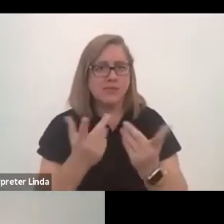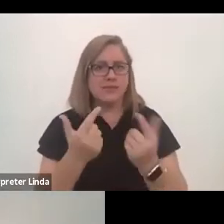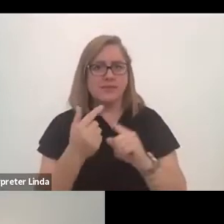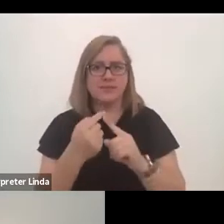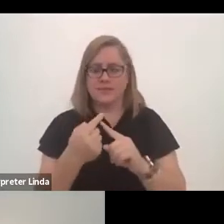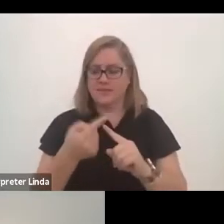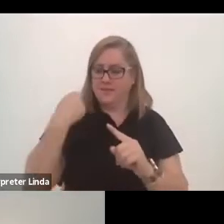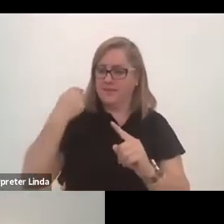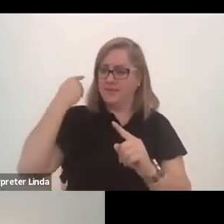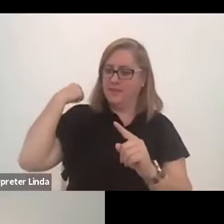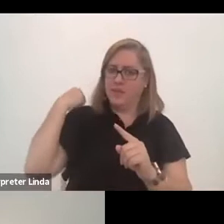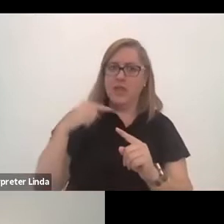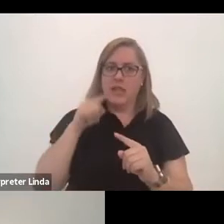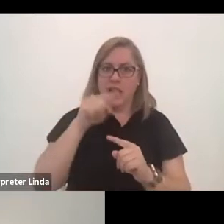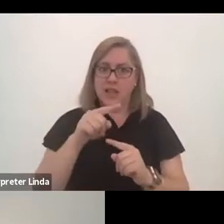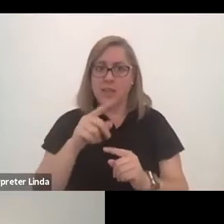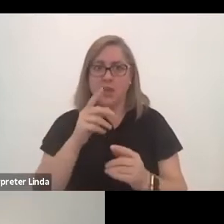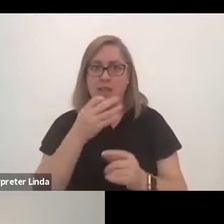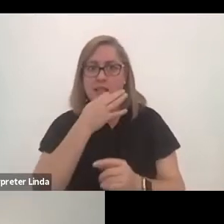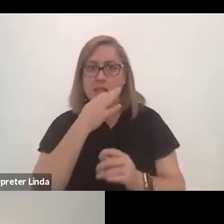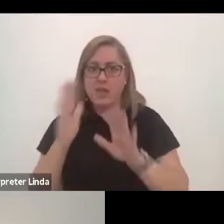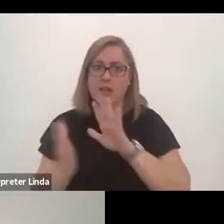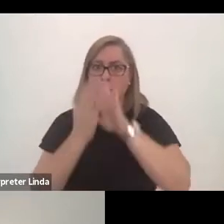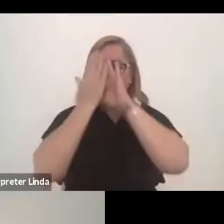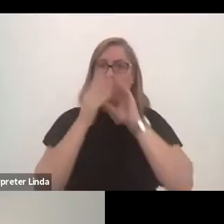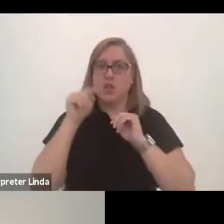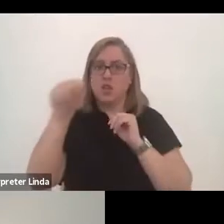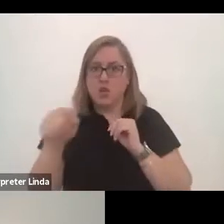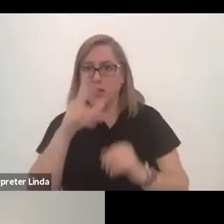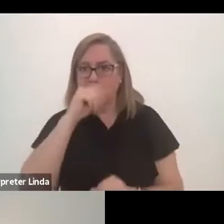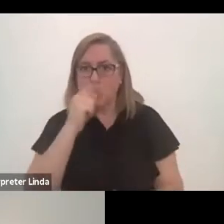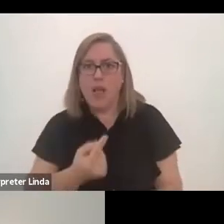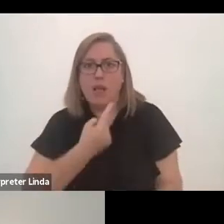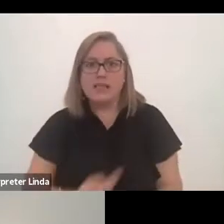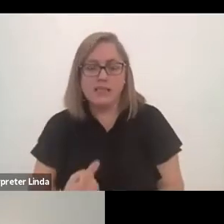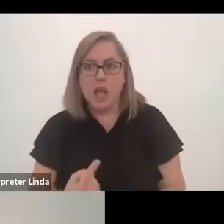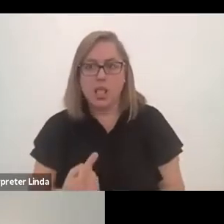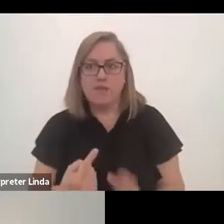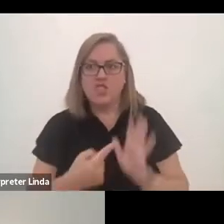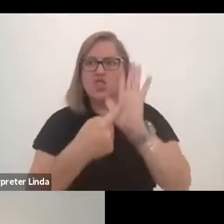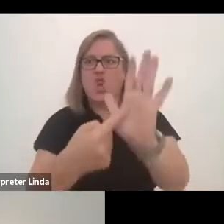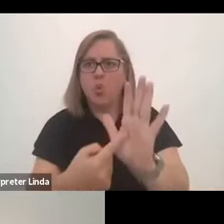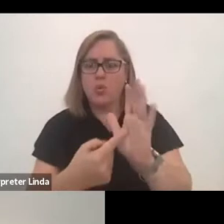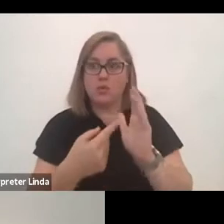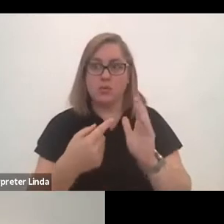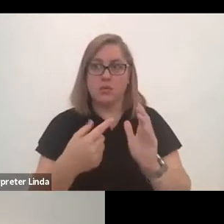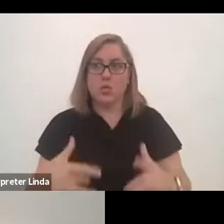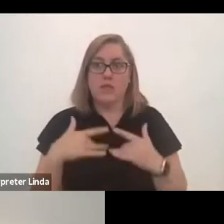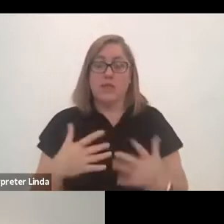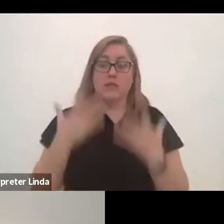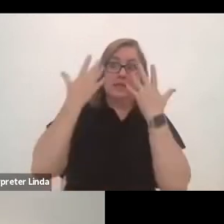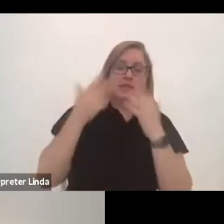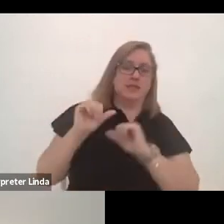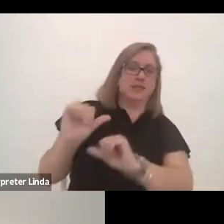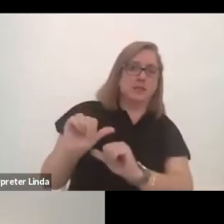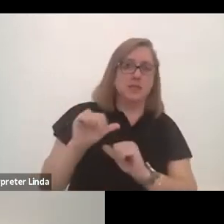kind of, it can be quite confronting seeing your younger self reflected back to you. But I'm using that